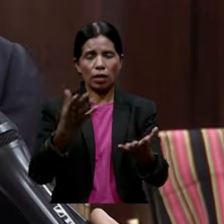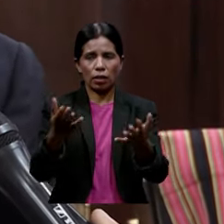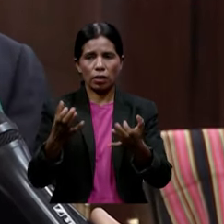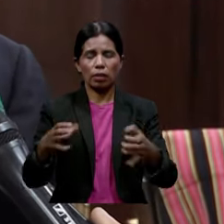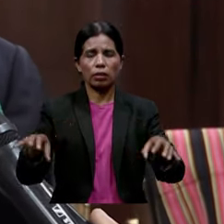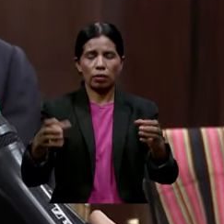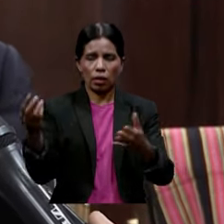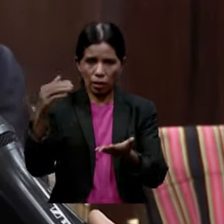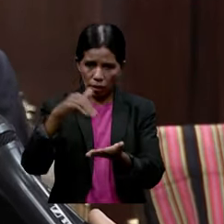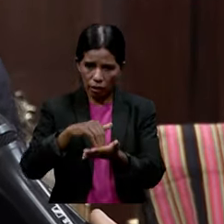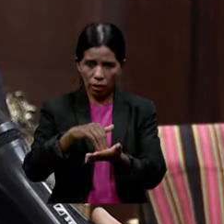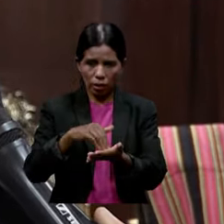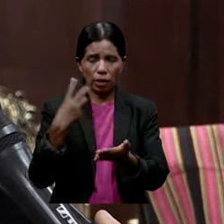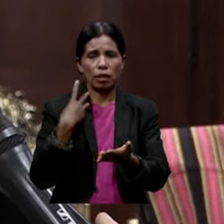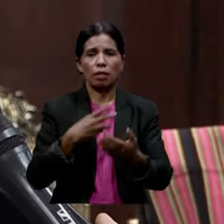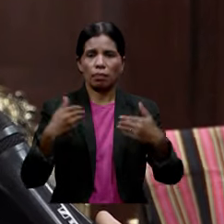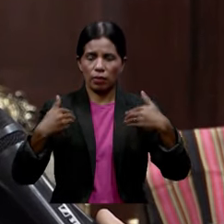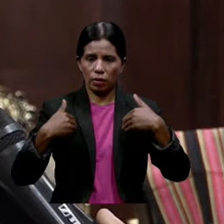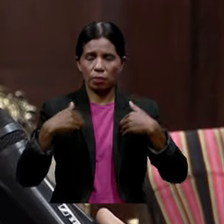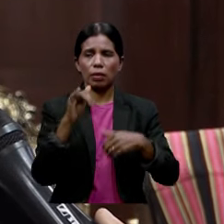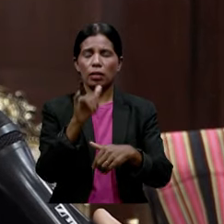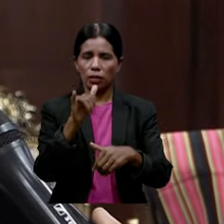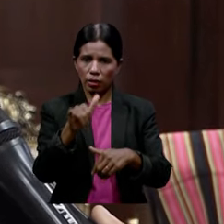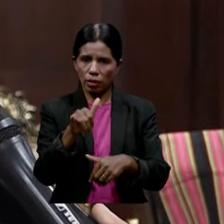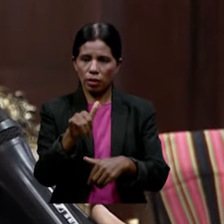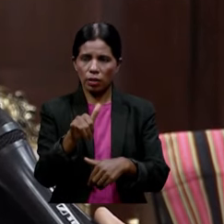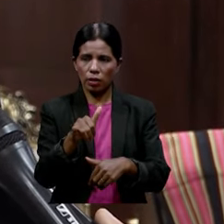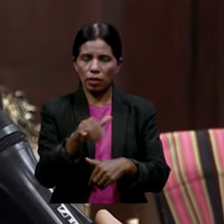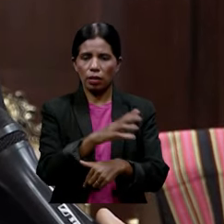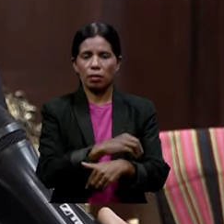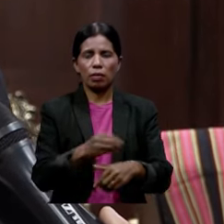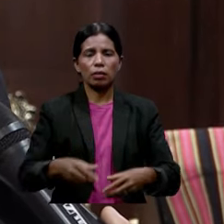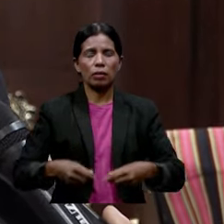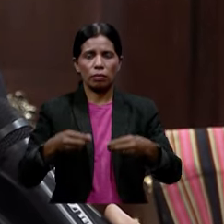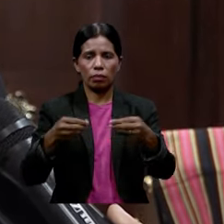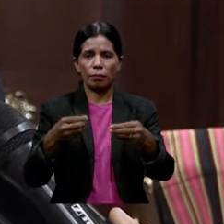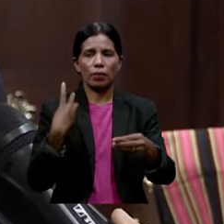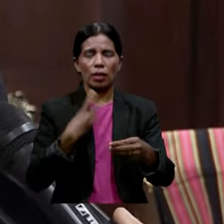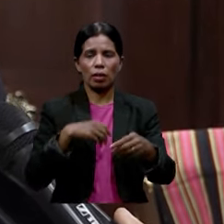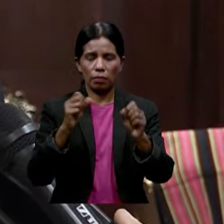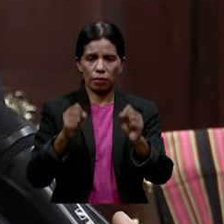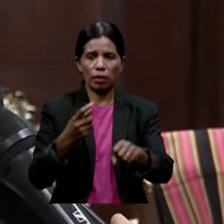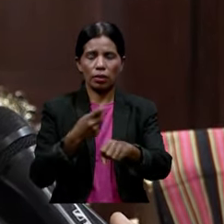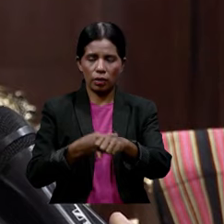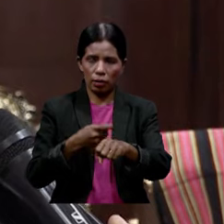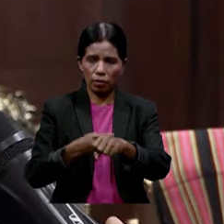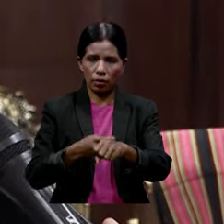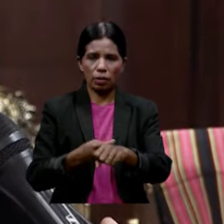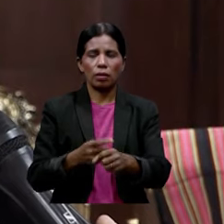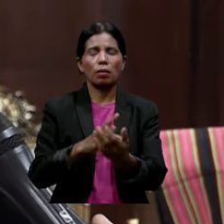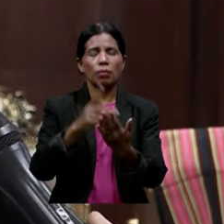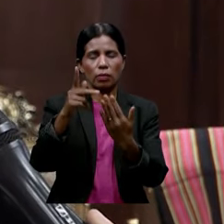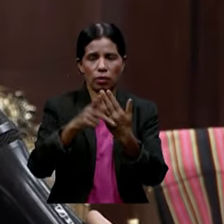coming more. And we have now agreed that we should work on a roadmap that we can, from time to time, evaluate the progress which